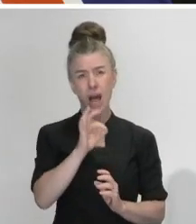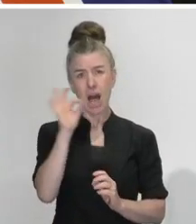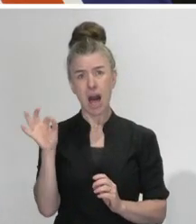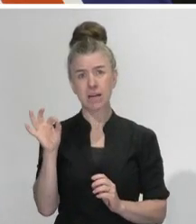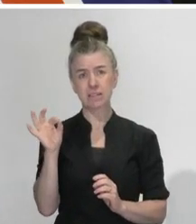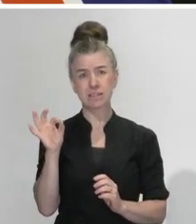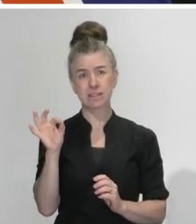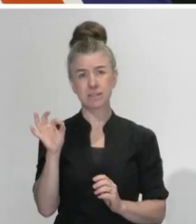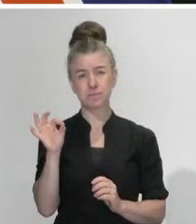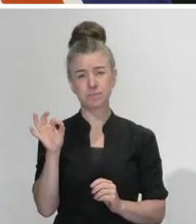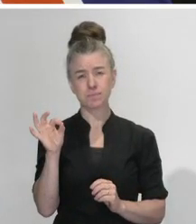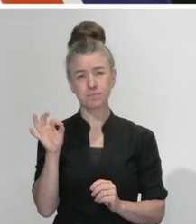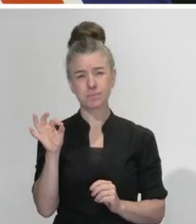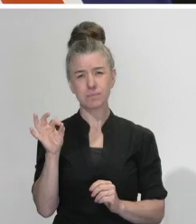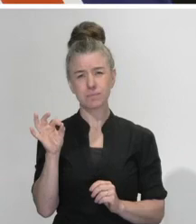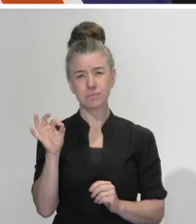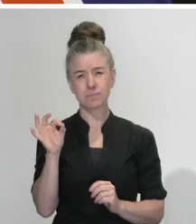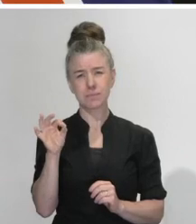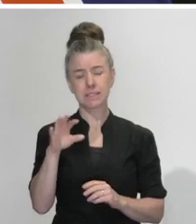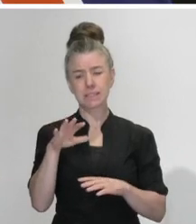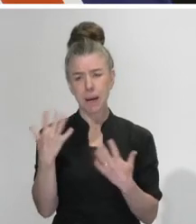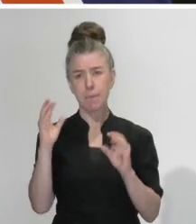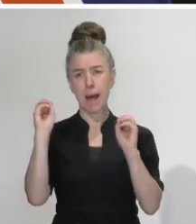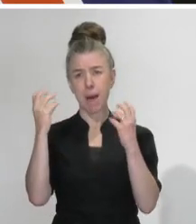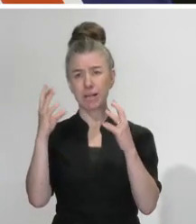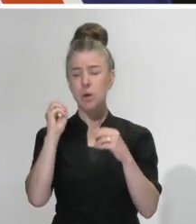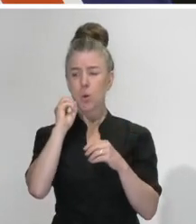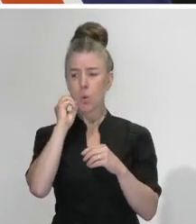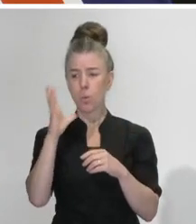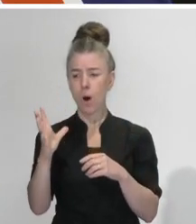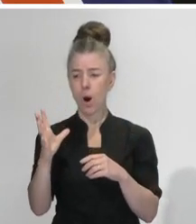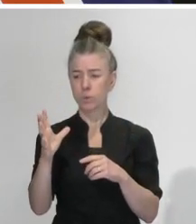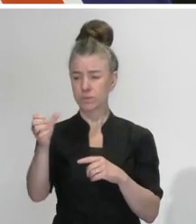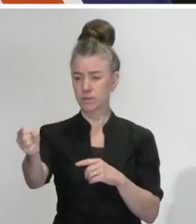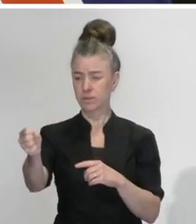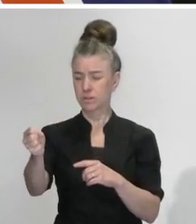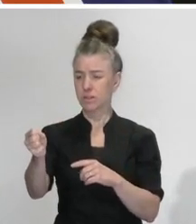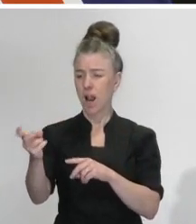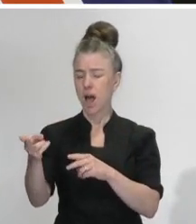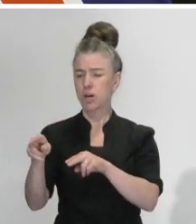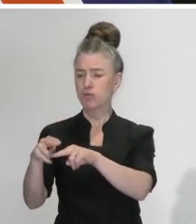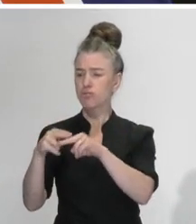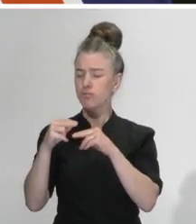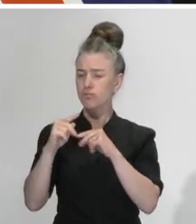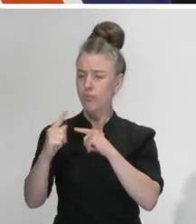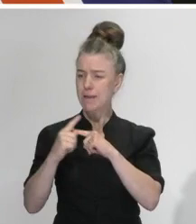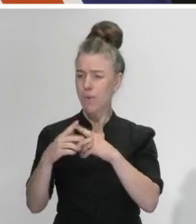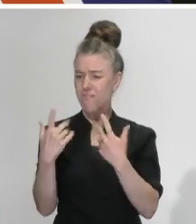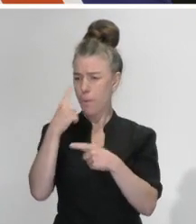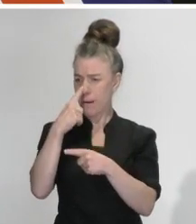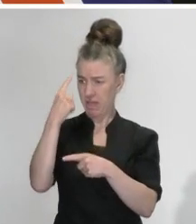with suspected COVID being refused transport by ambulance services on the basis of them trying to protect their staff? I haven't had any